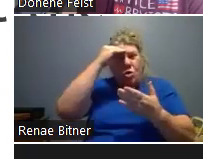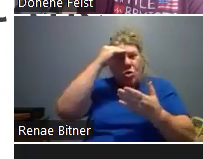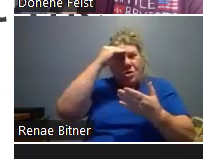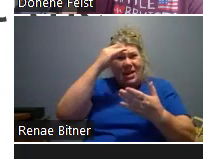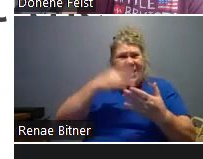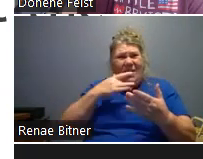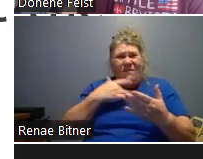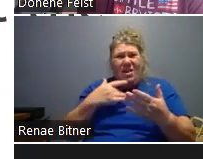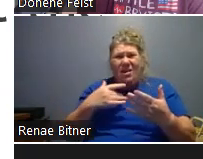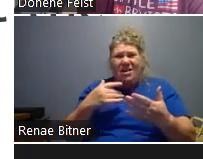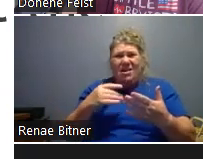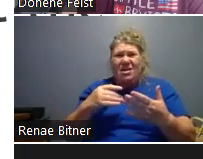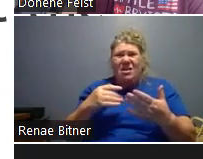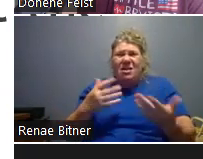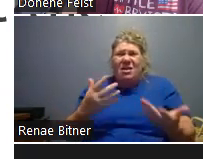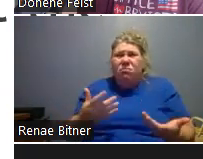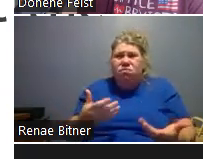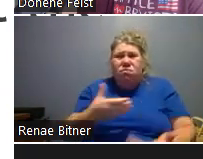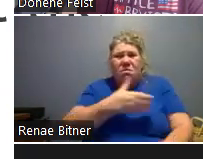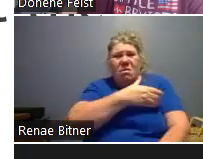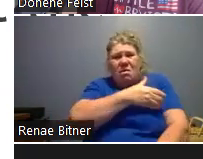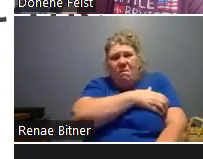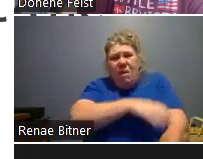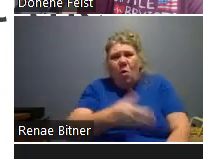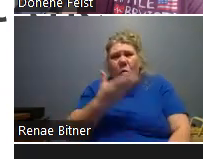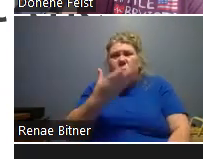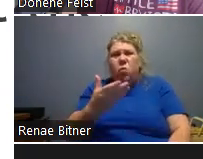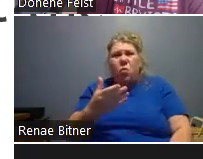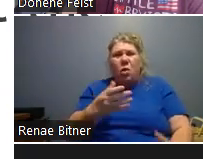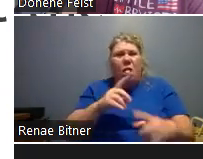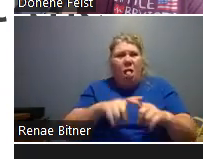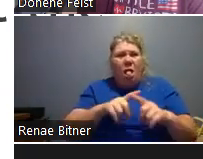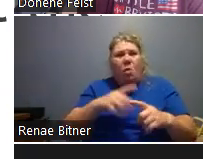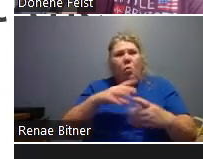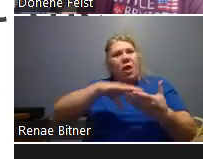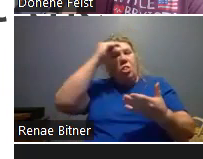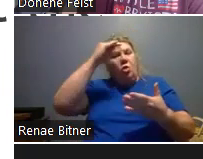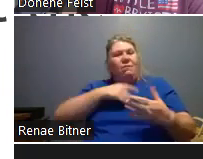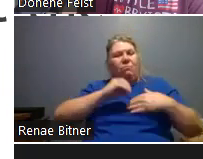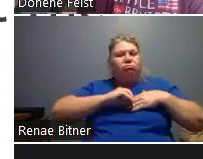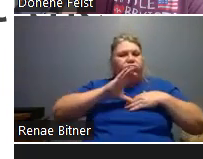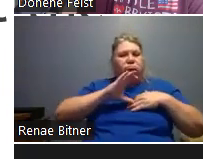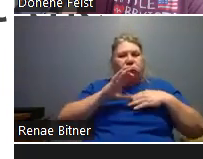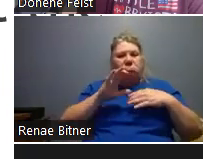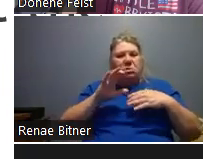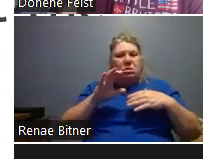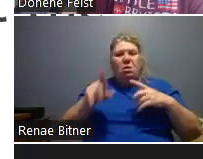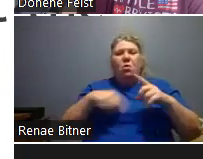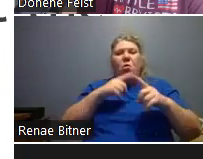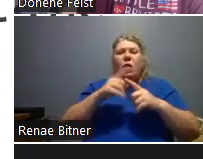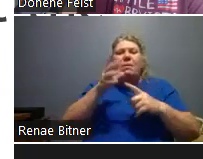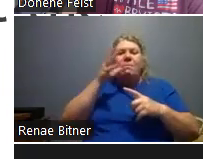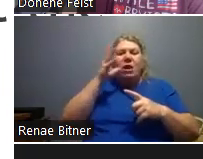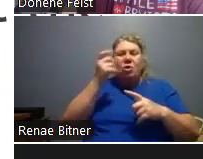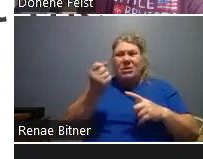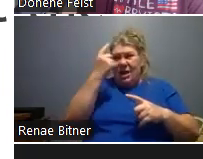Access to information needs to be understandable, free of jargon, current and complete. And parents relate, the more you know,